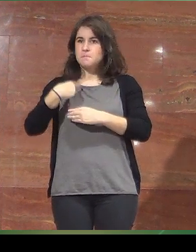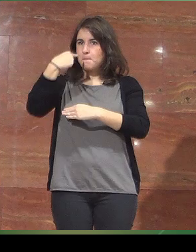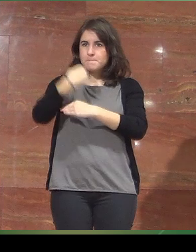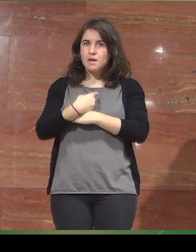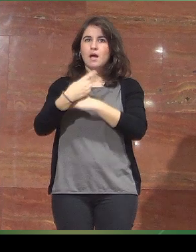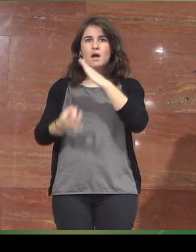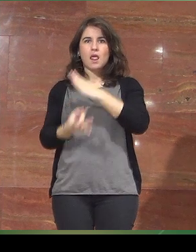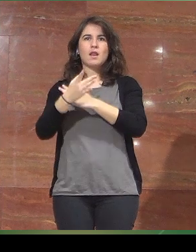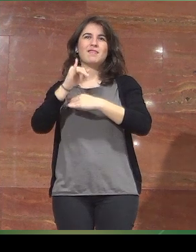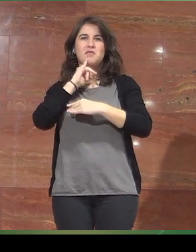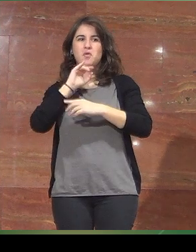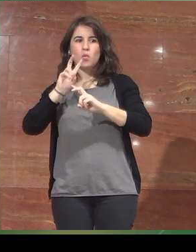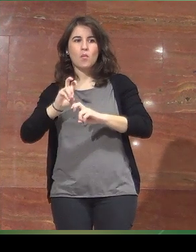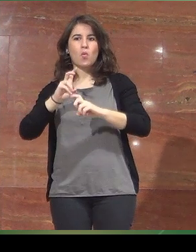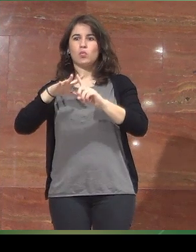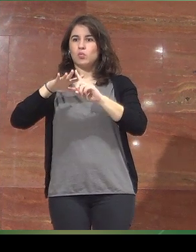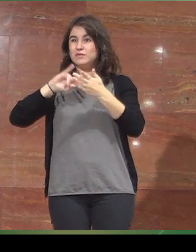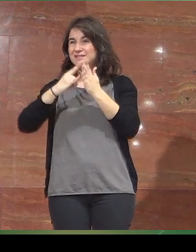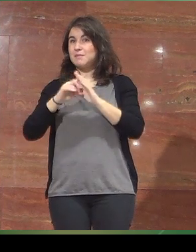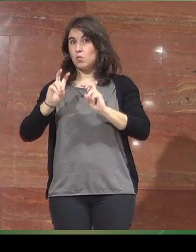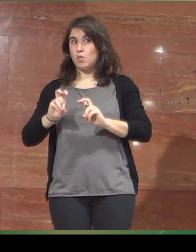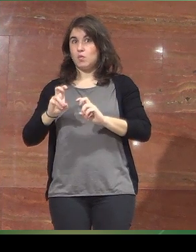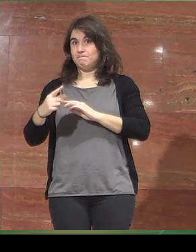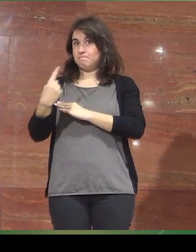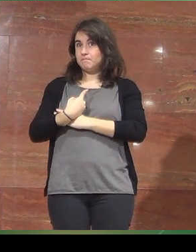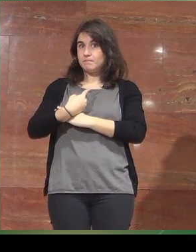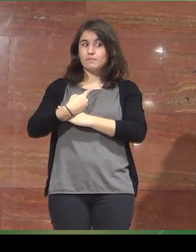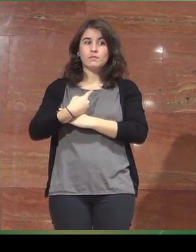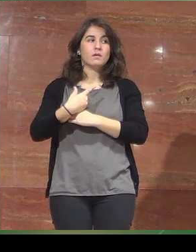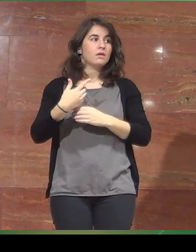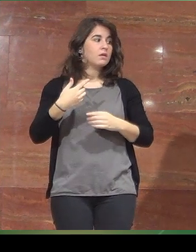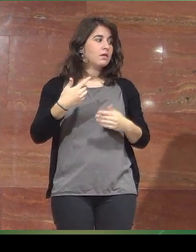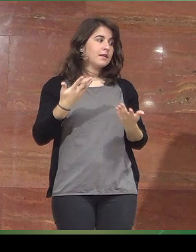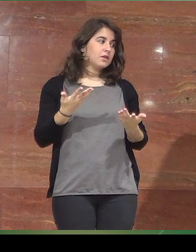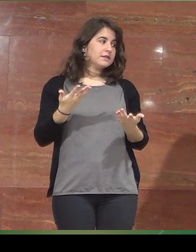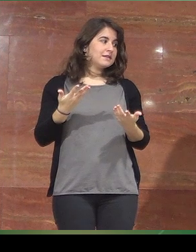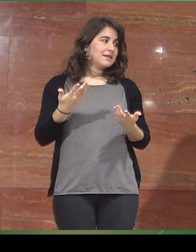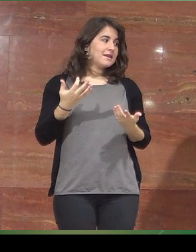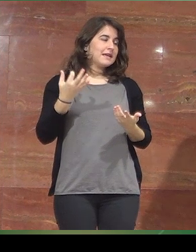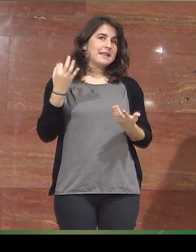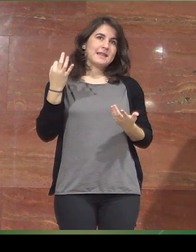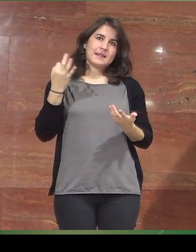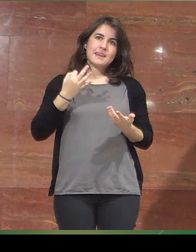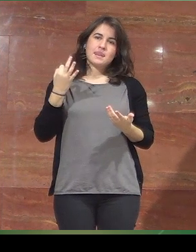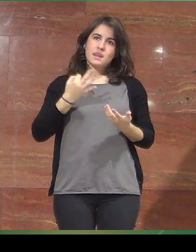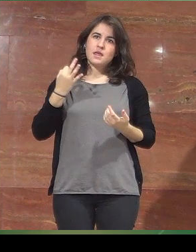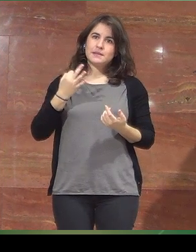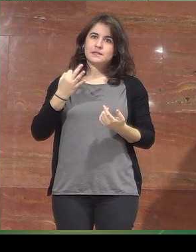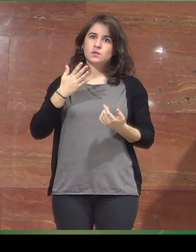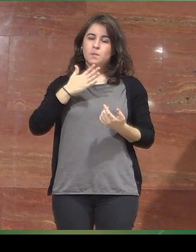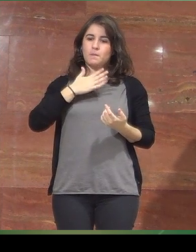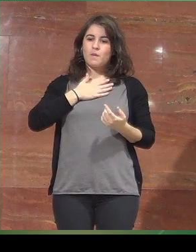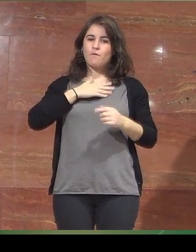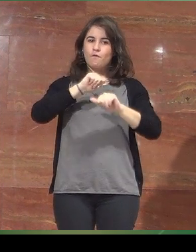again this approach about the accessibility. And I will give you one example.